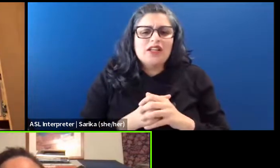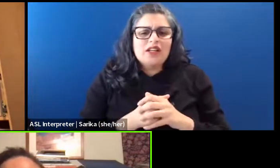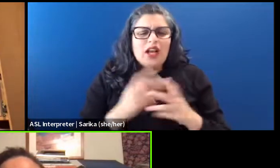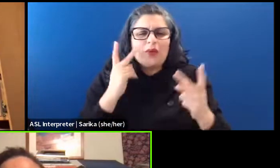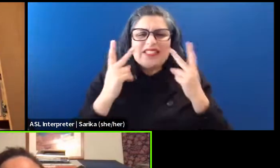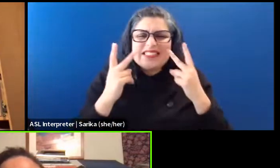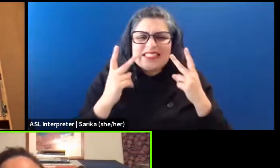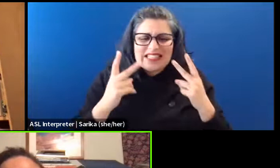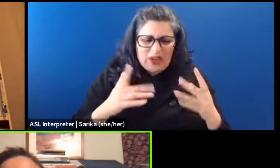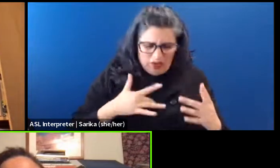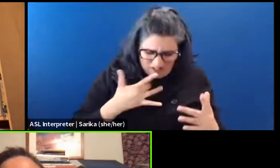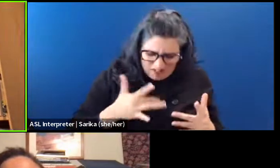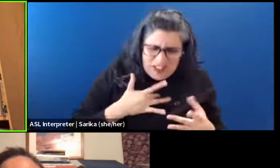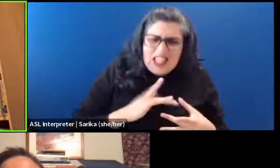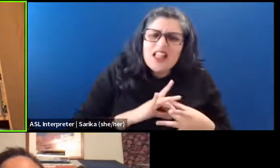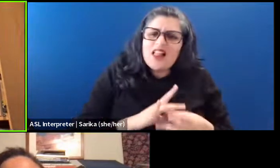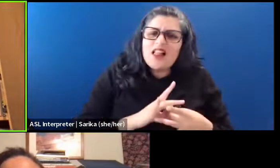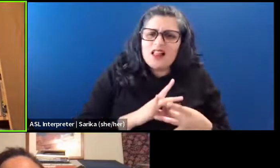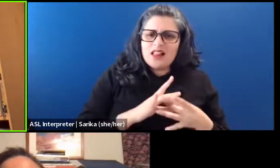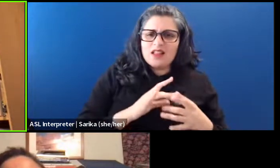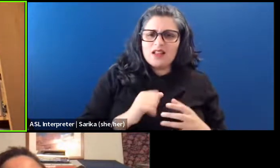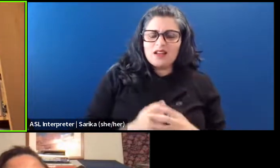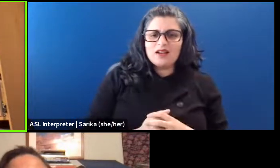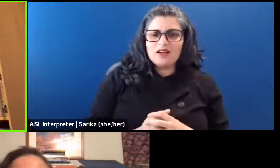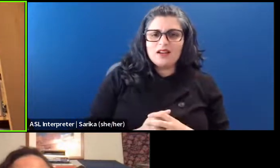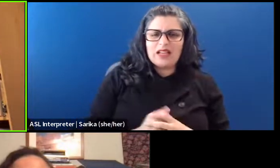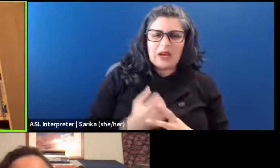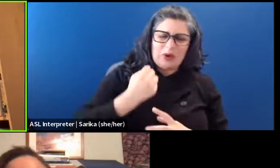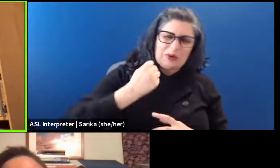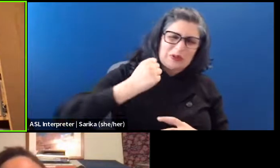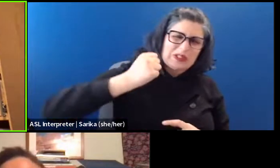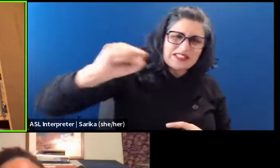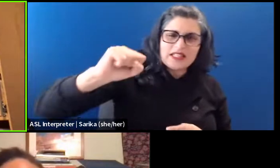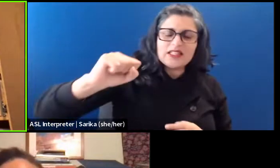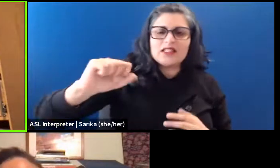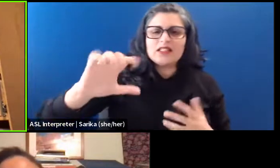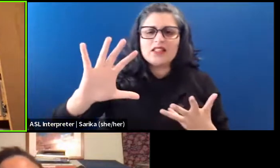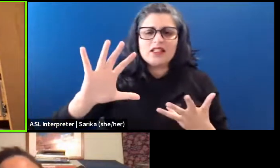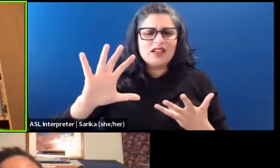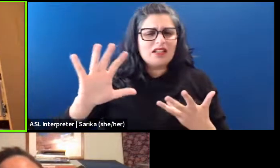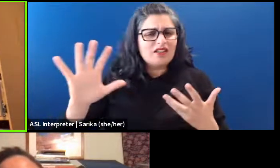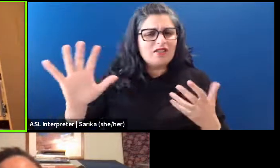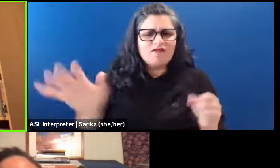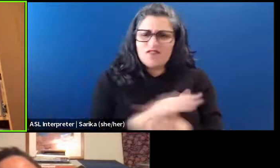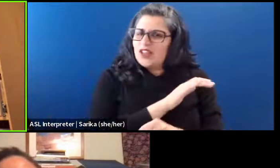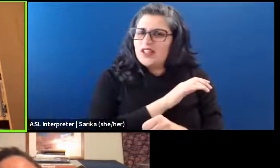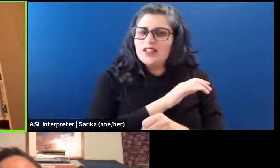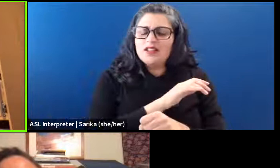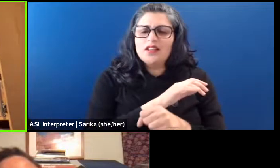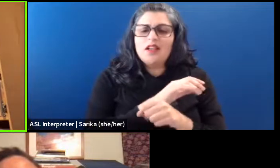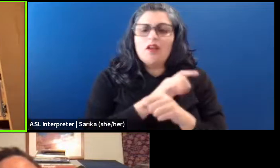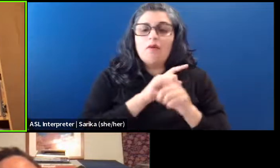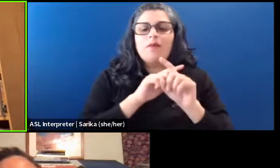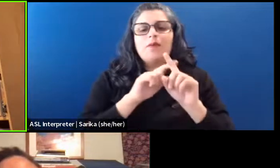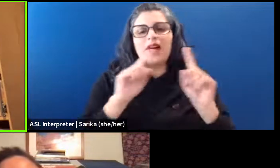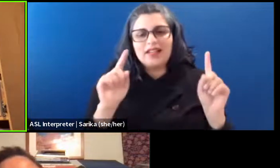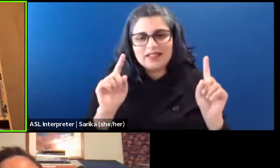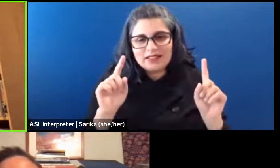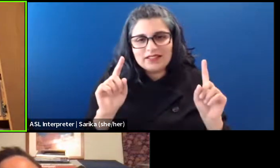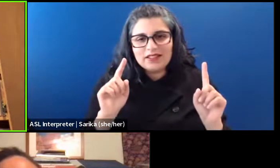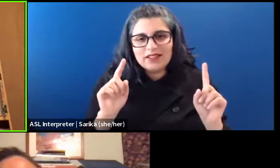feel that, you know, we resist that wholesale. But